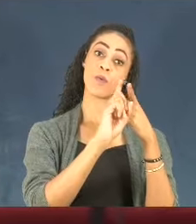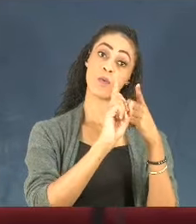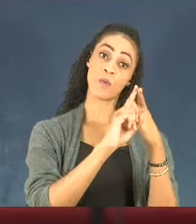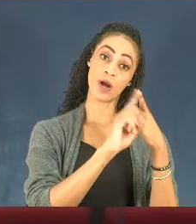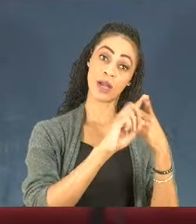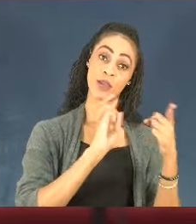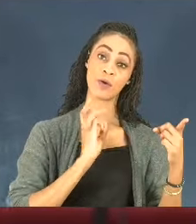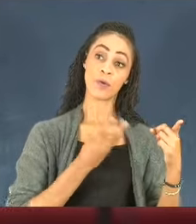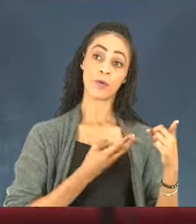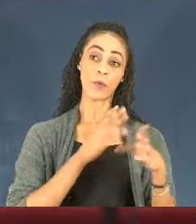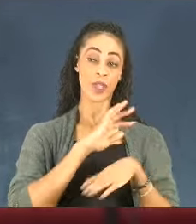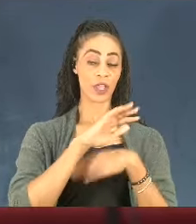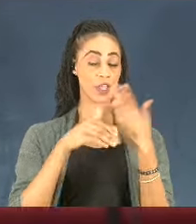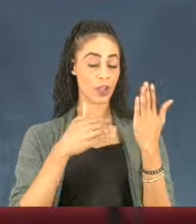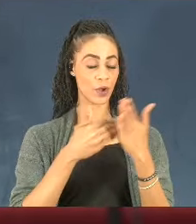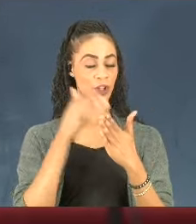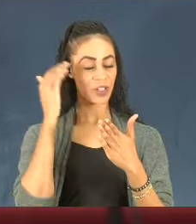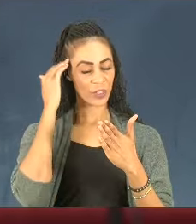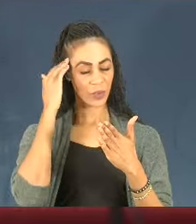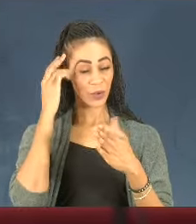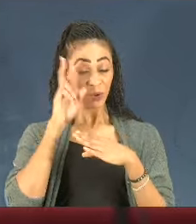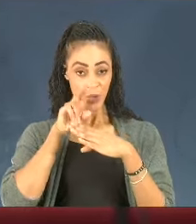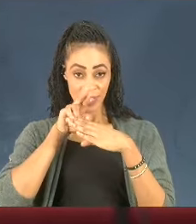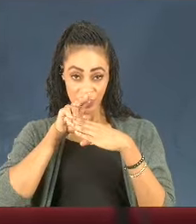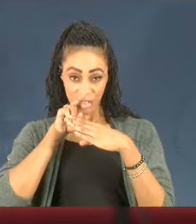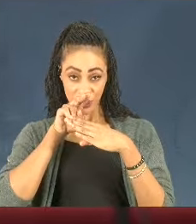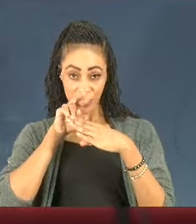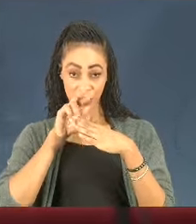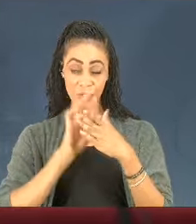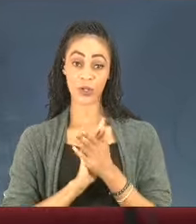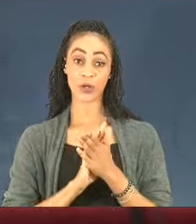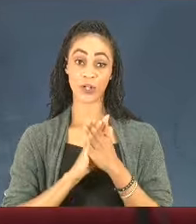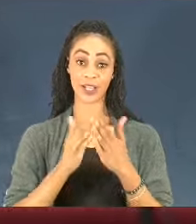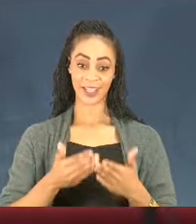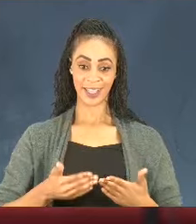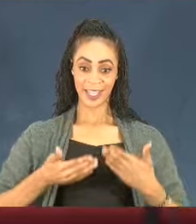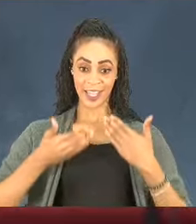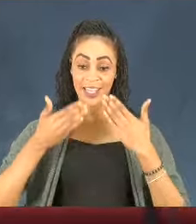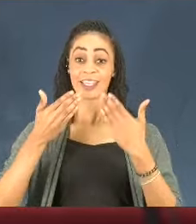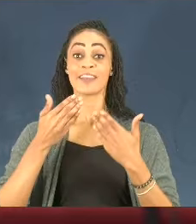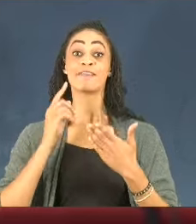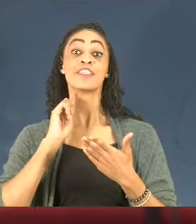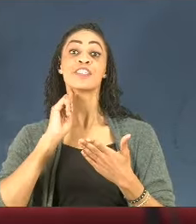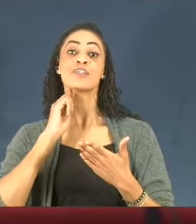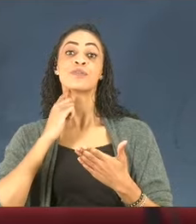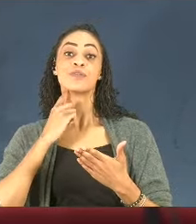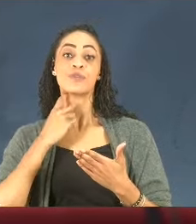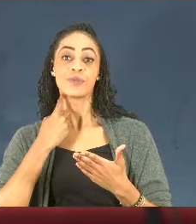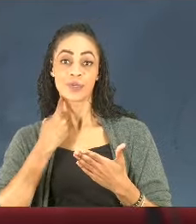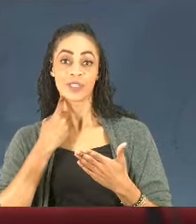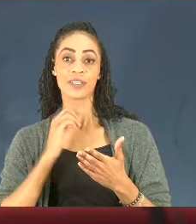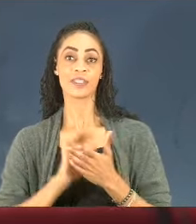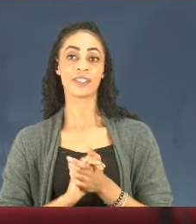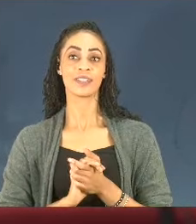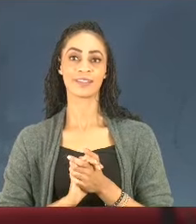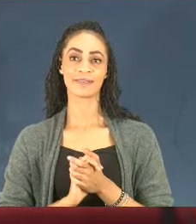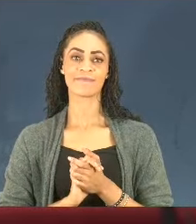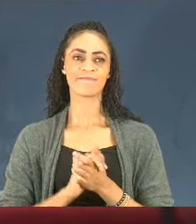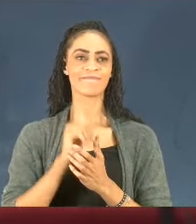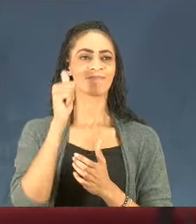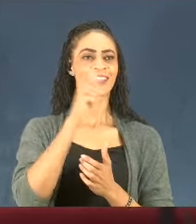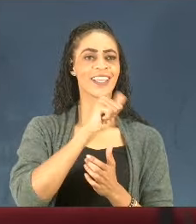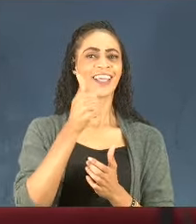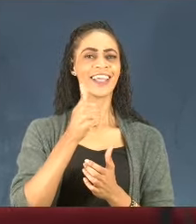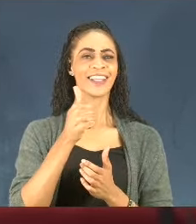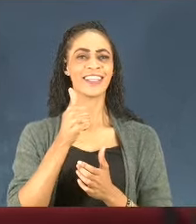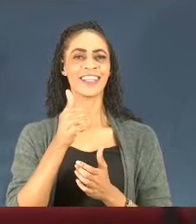all know that salt gives flavor. Any salty people?